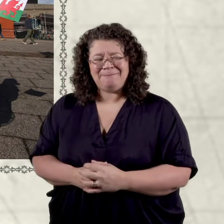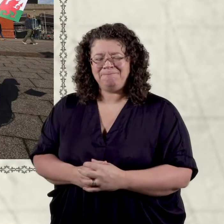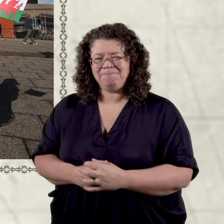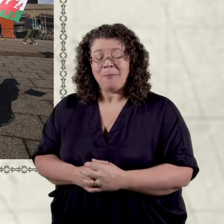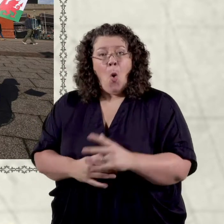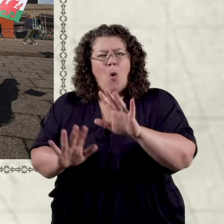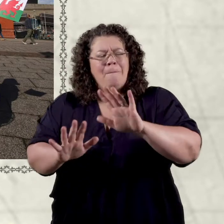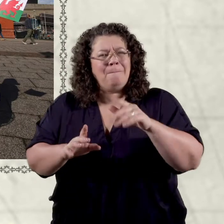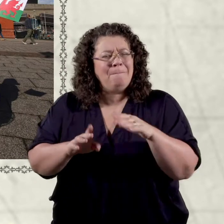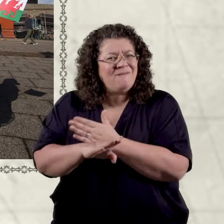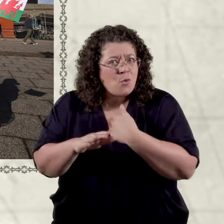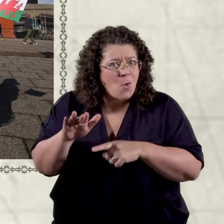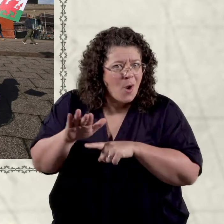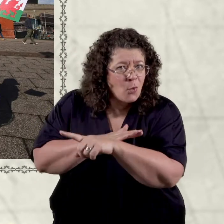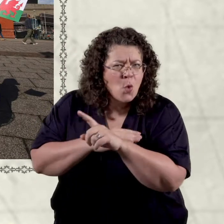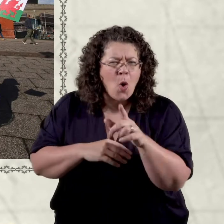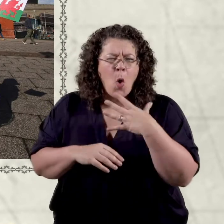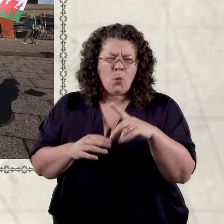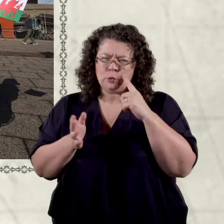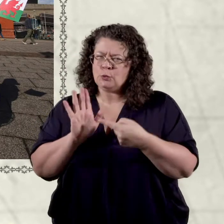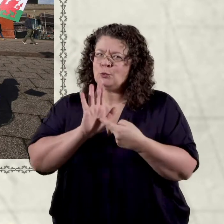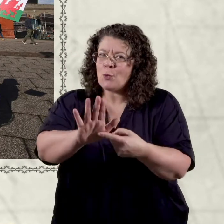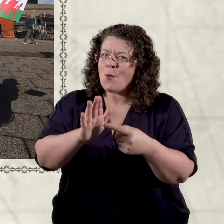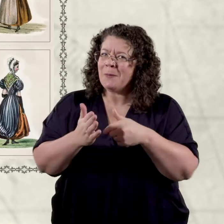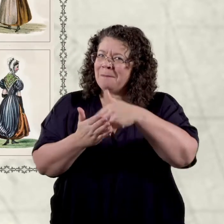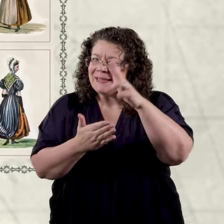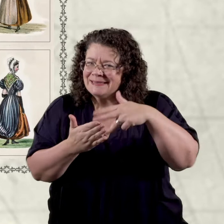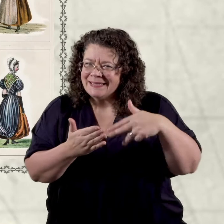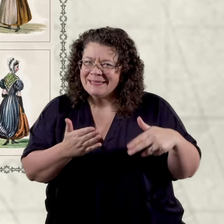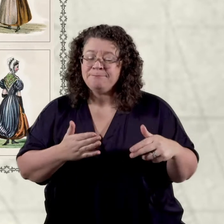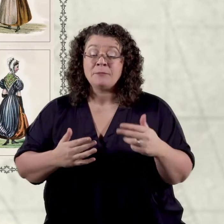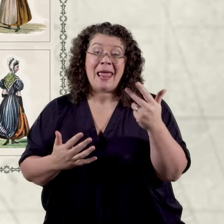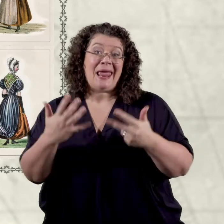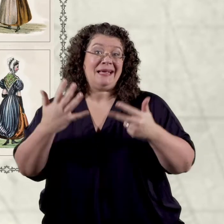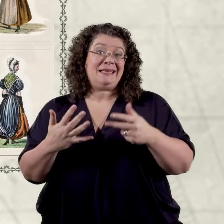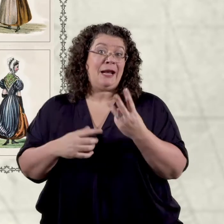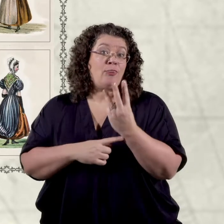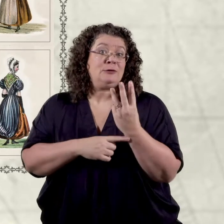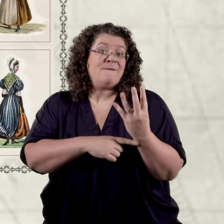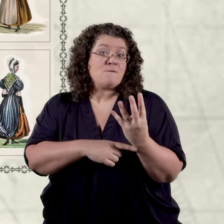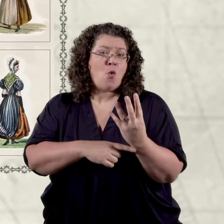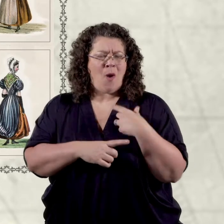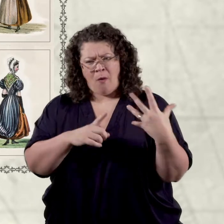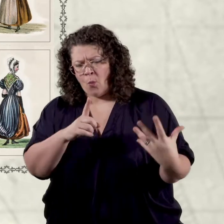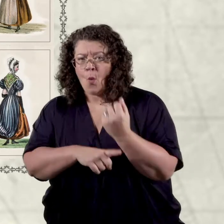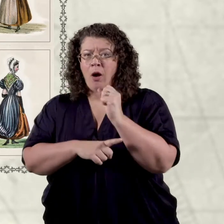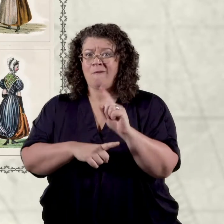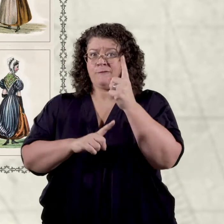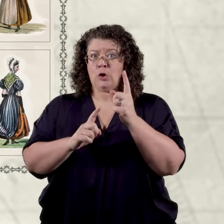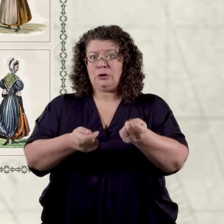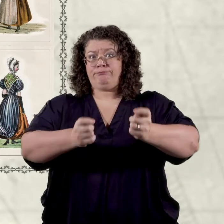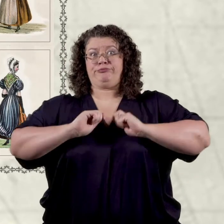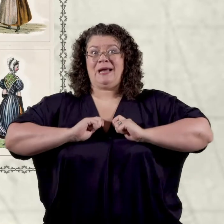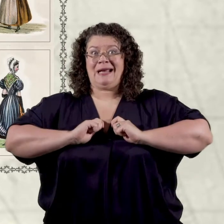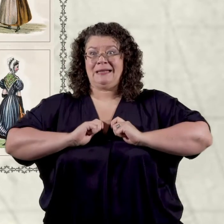Oh, before I go, I must show you some of my paintings. In 1834, I won the first prize